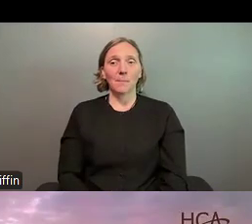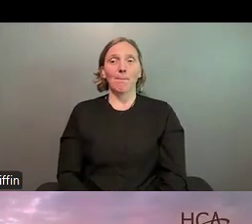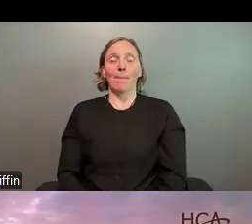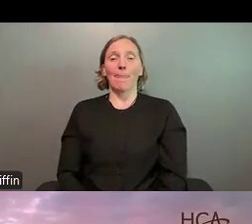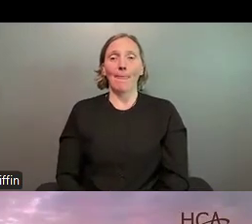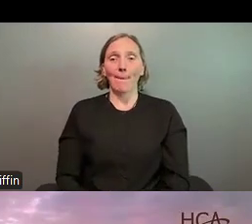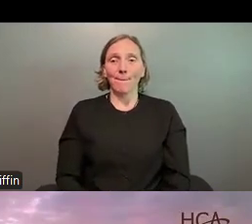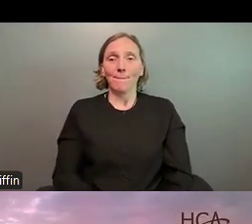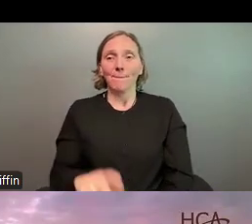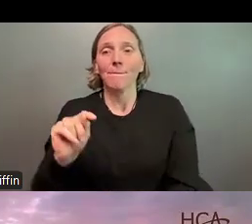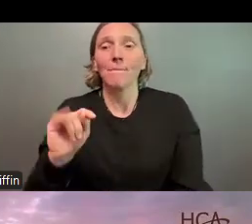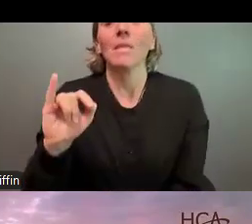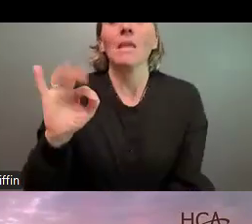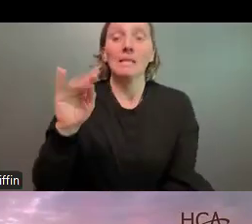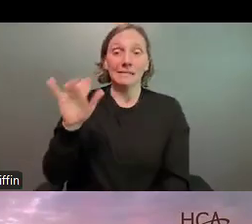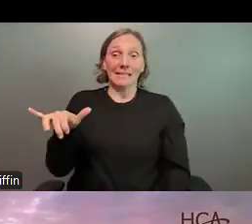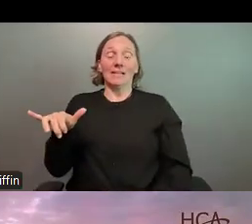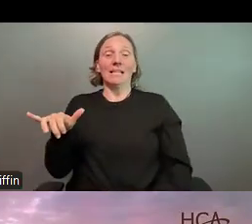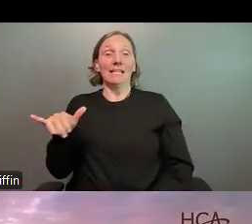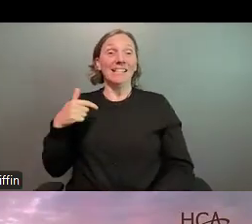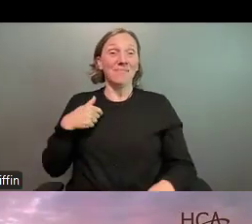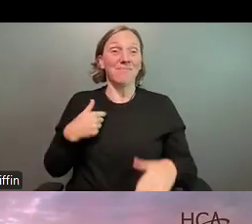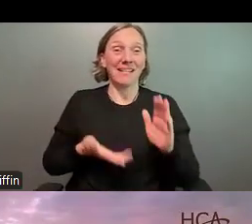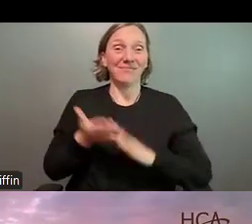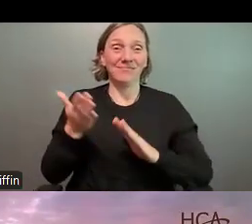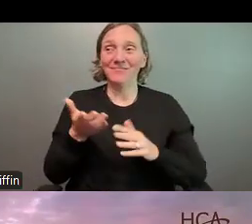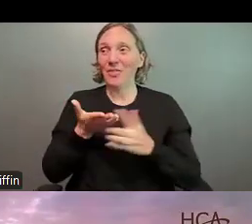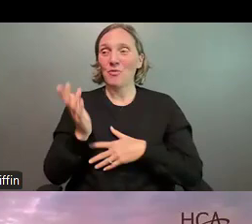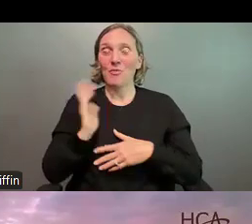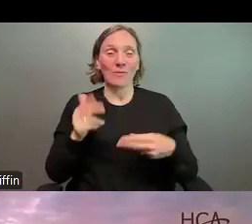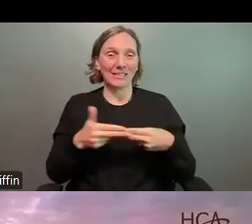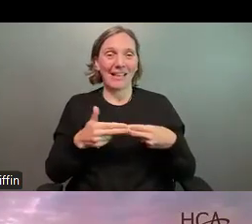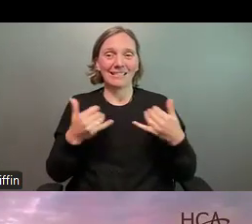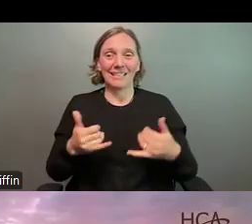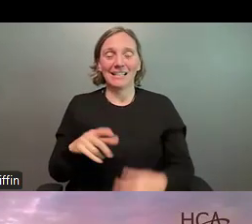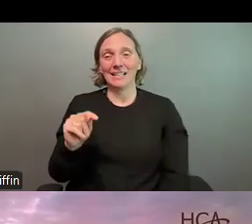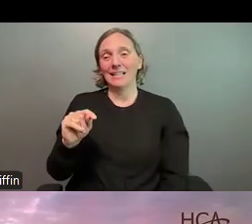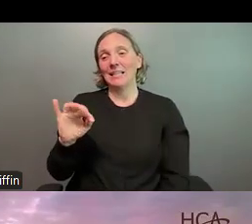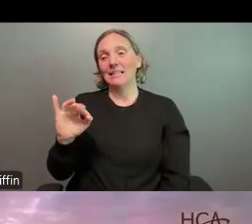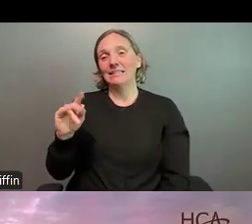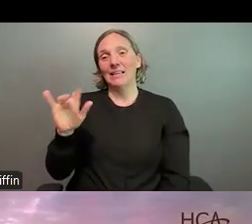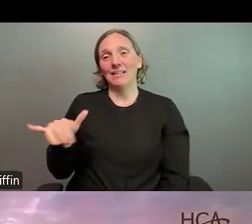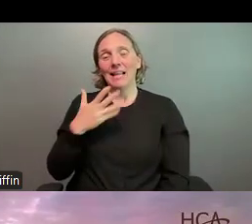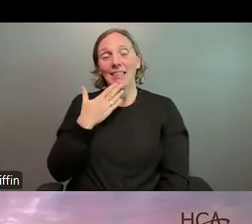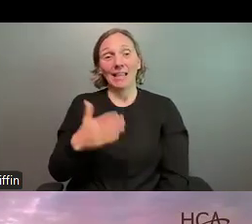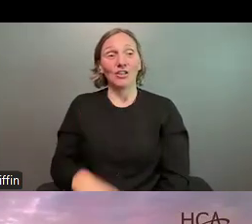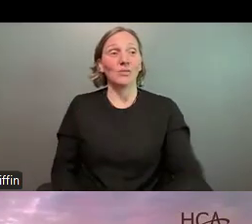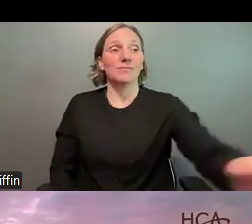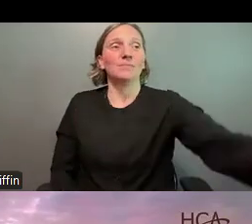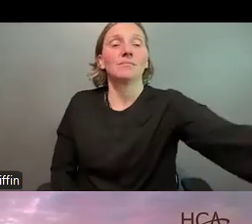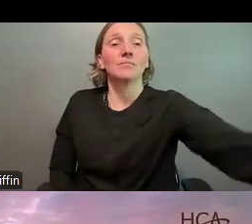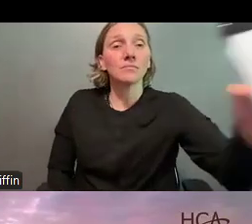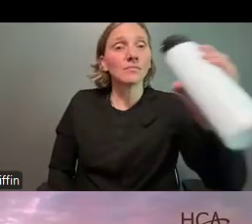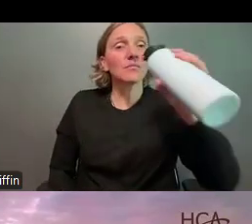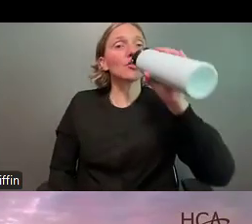This is Tiffany Miller with United Healthcare, and I will be running through the deck today. Thanks, Tiffany. Appreciate that. You bet.